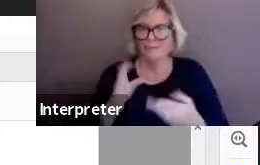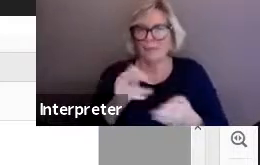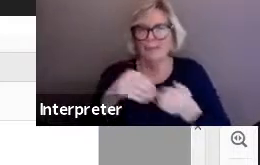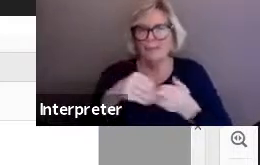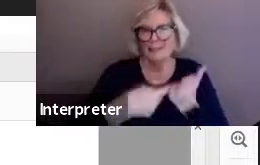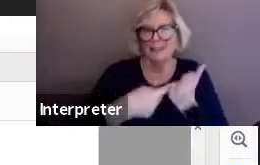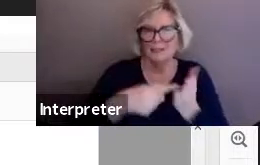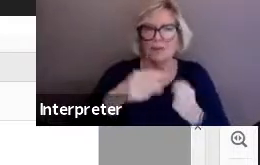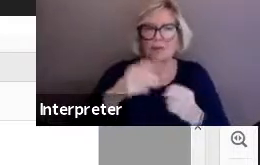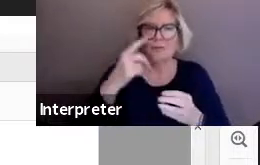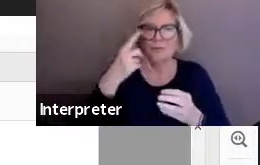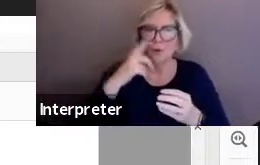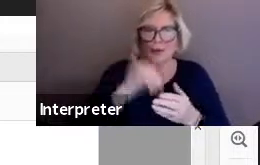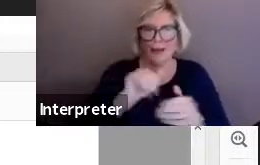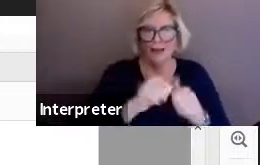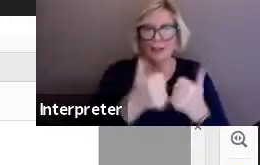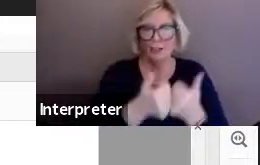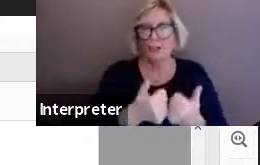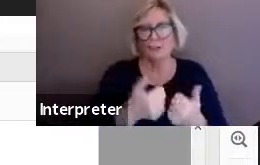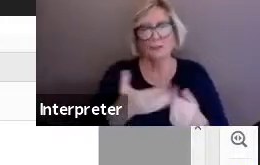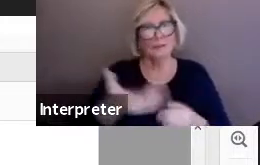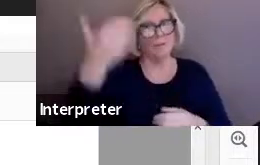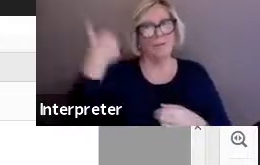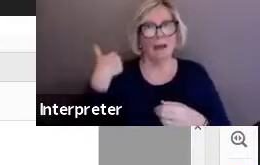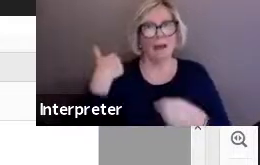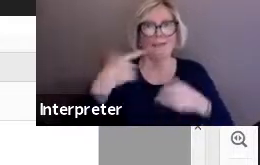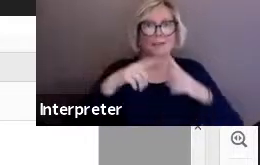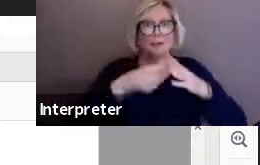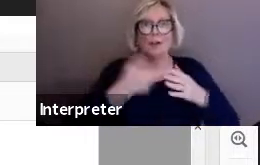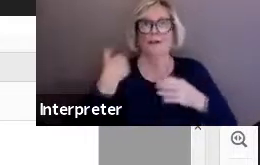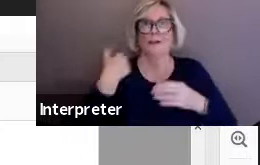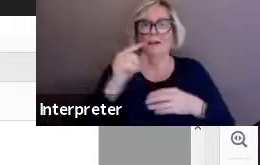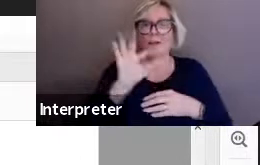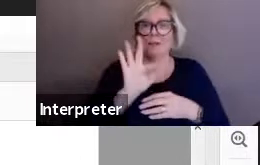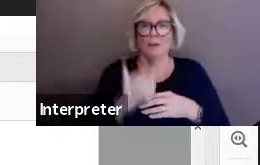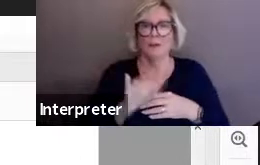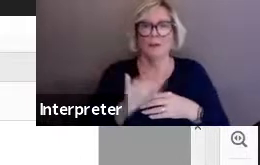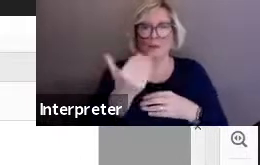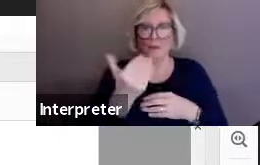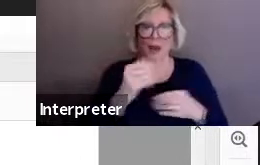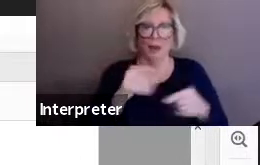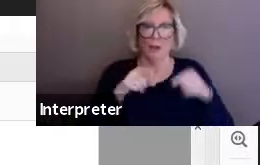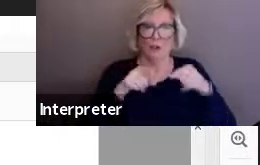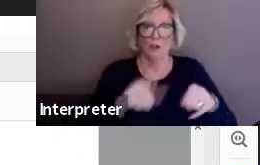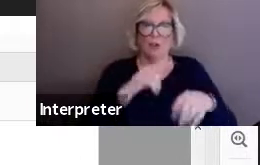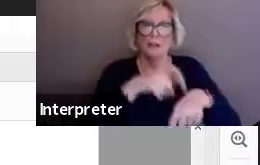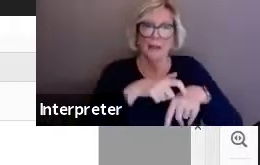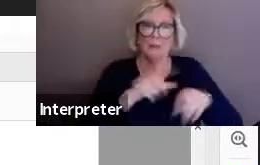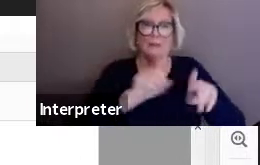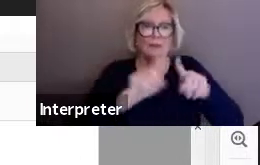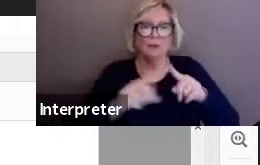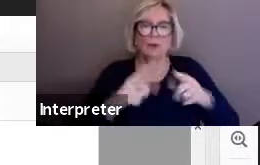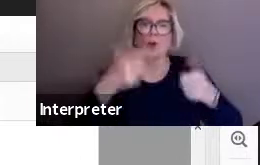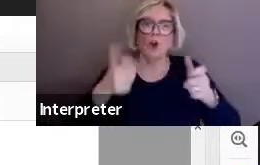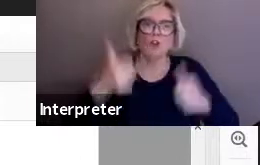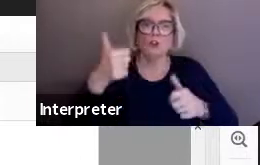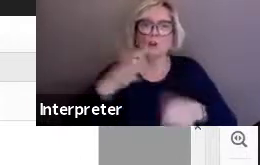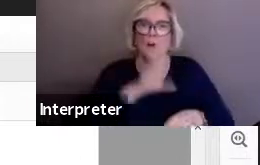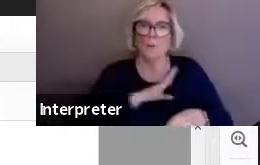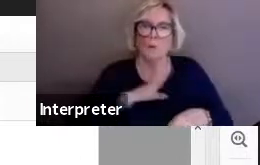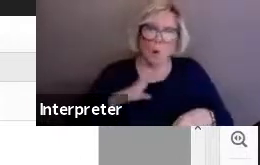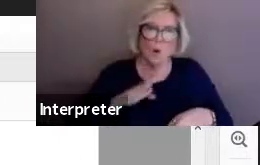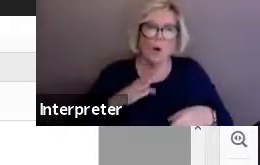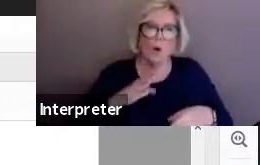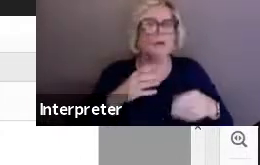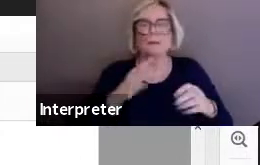agency for going back to about fiscal 15. And over the time, various larger boards have sort of